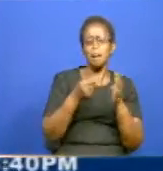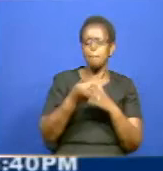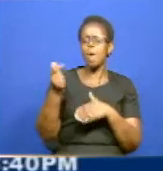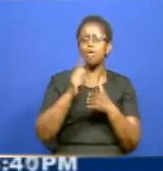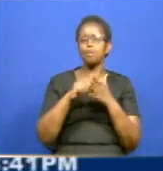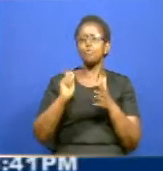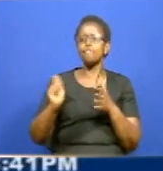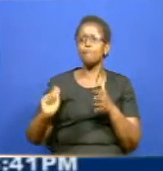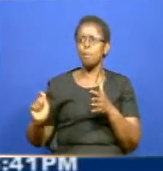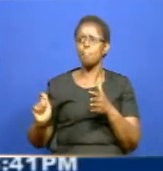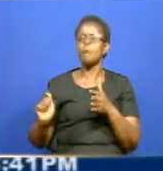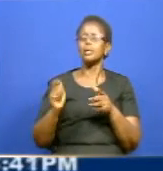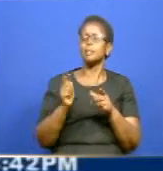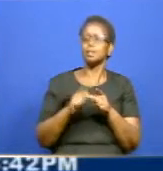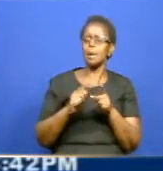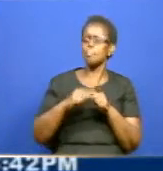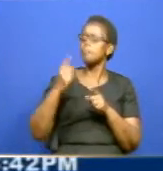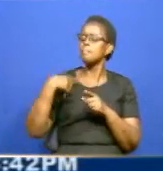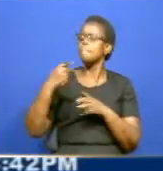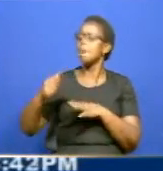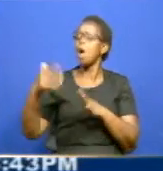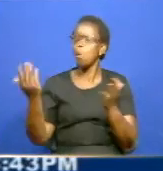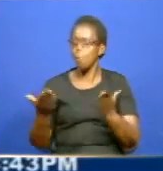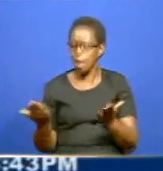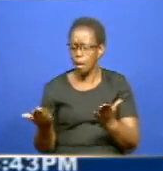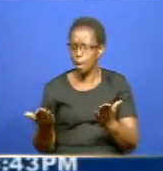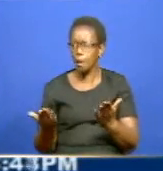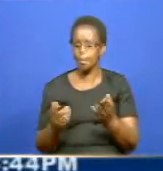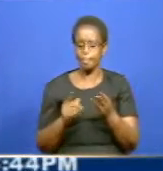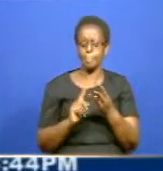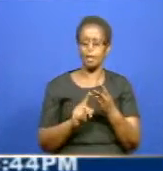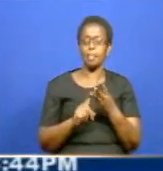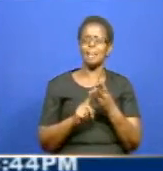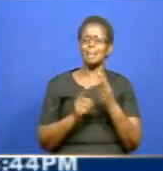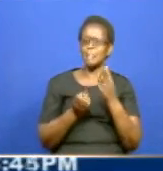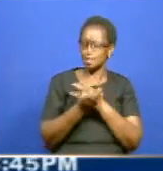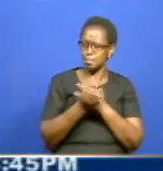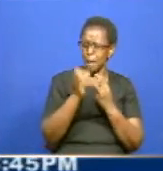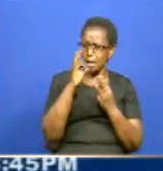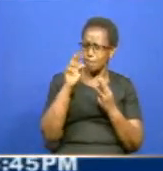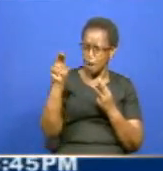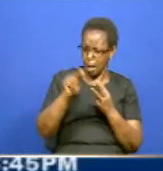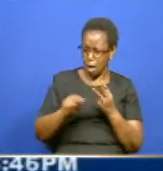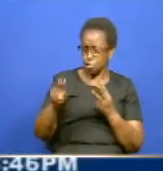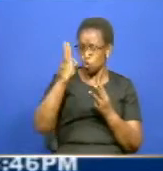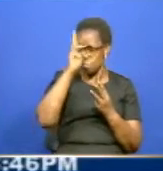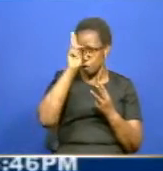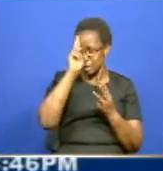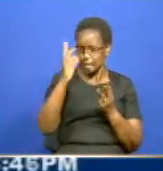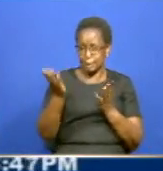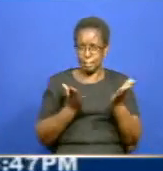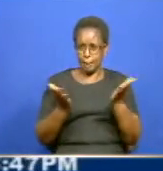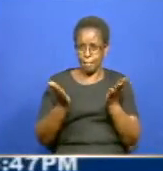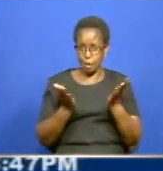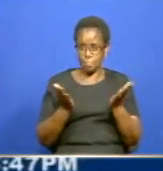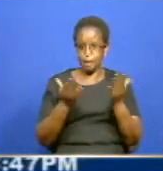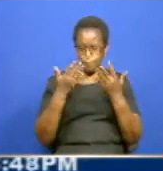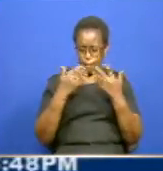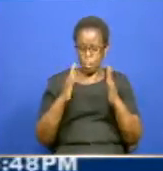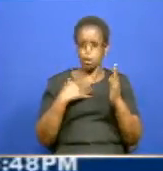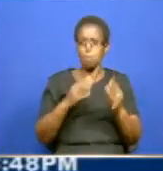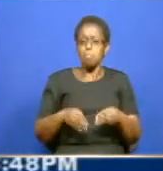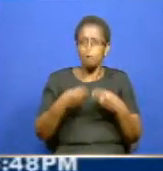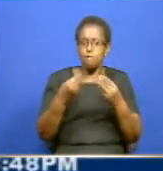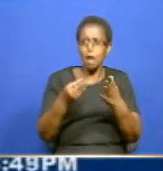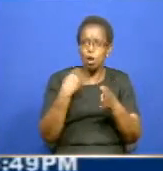recommended retailers. Third, state whether the National Police Service has provided